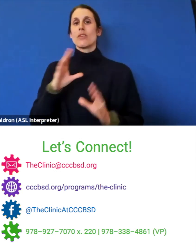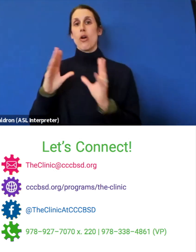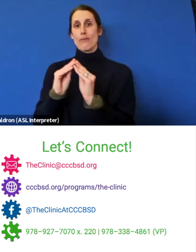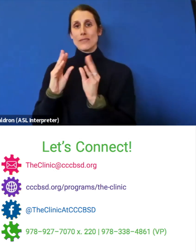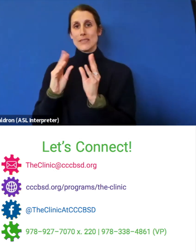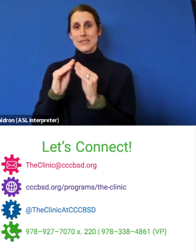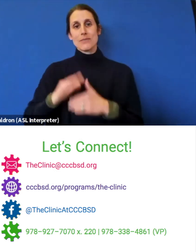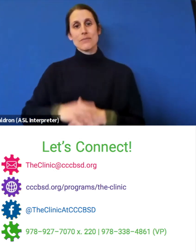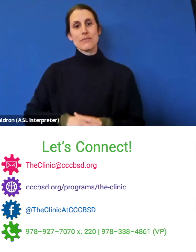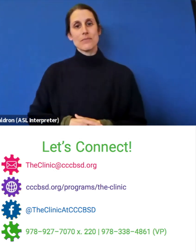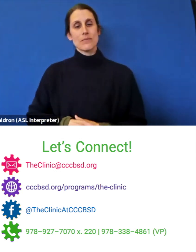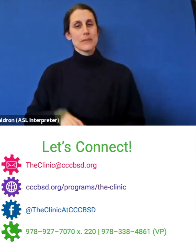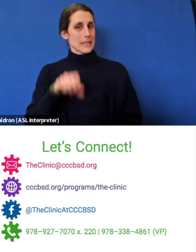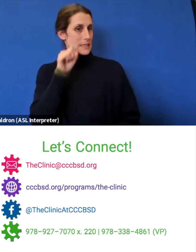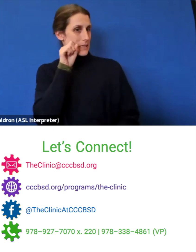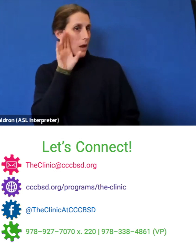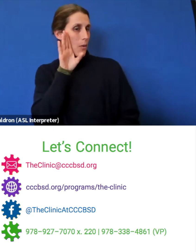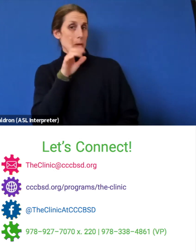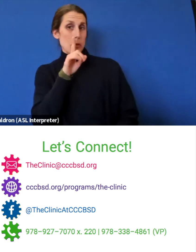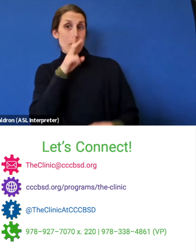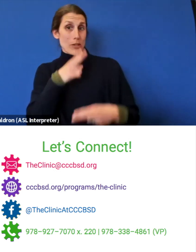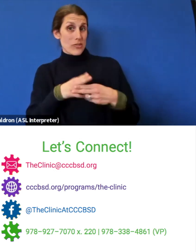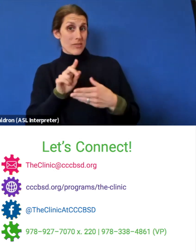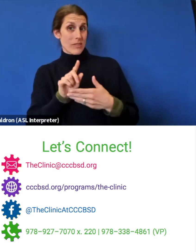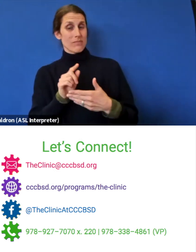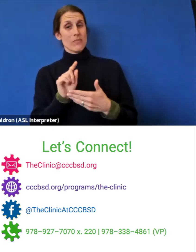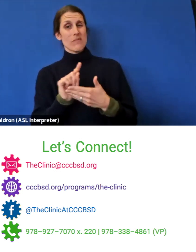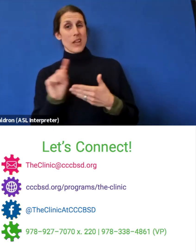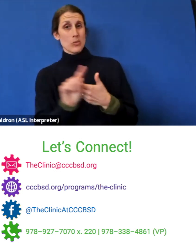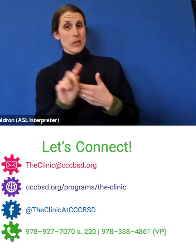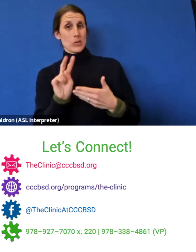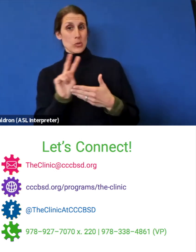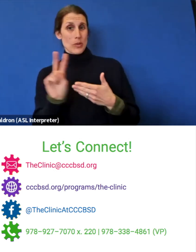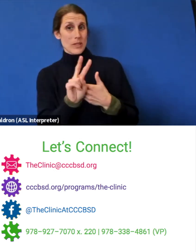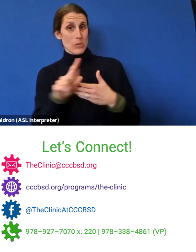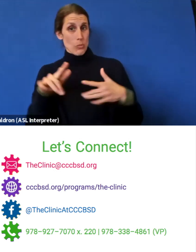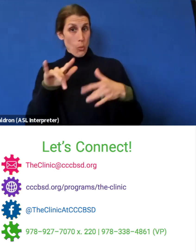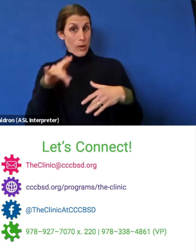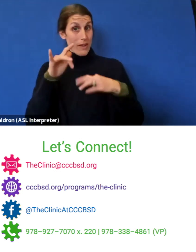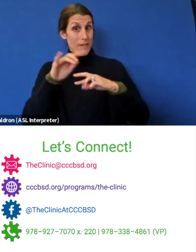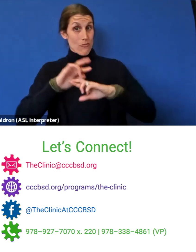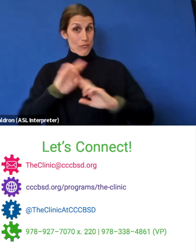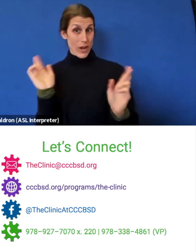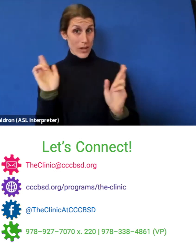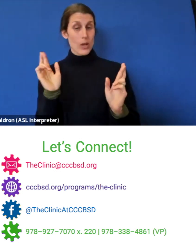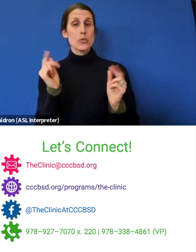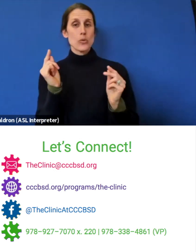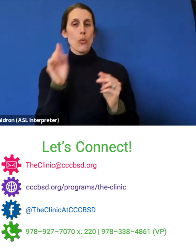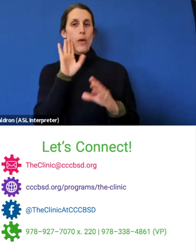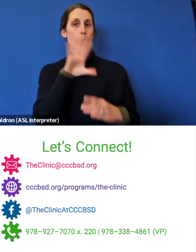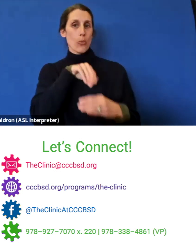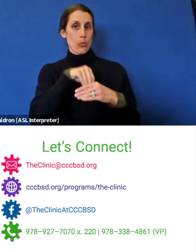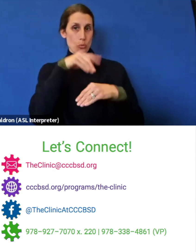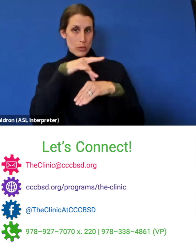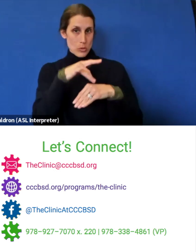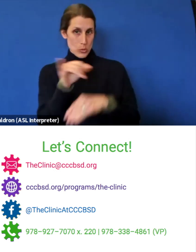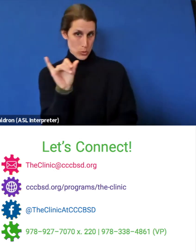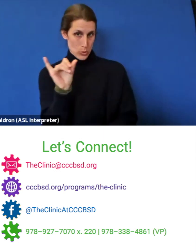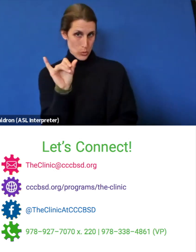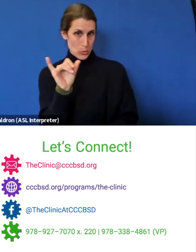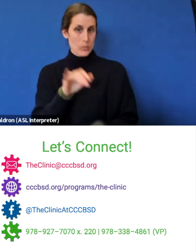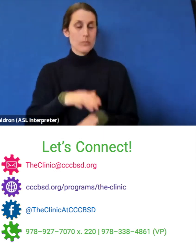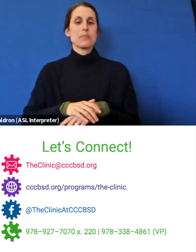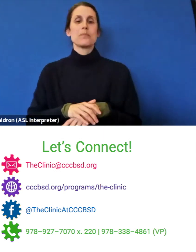in a week or so when the recording is available, we'll have a resource list as well. Maybe we can put those on there. I'm going to put a link